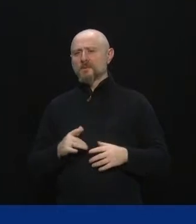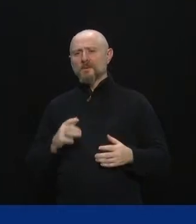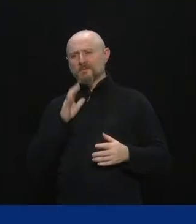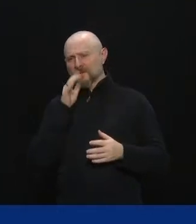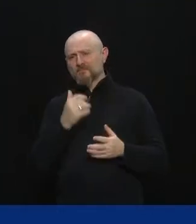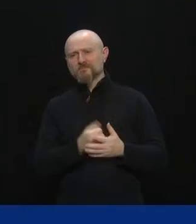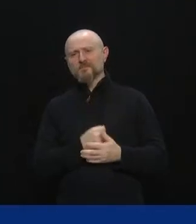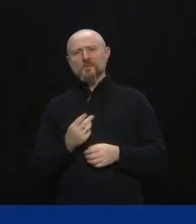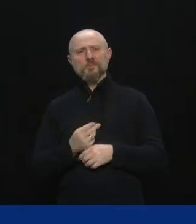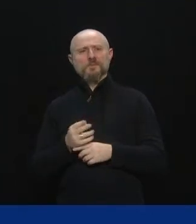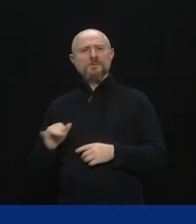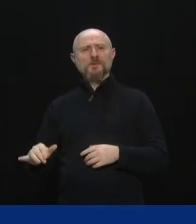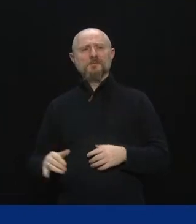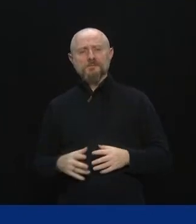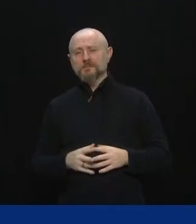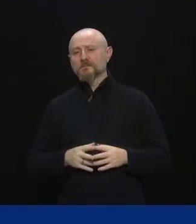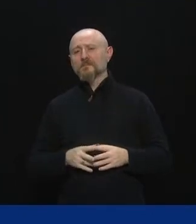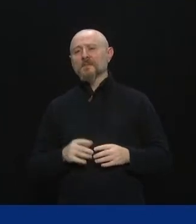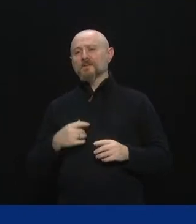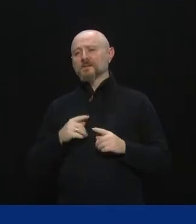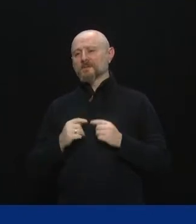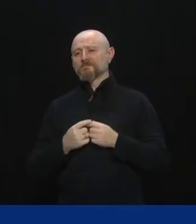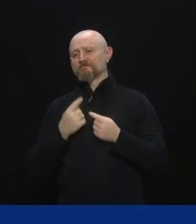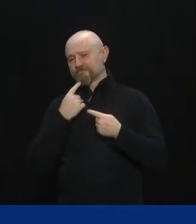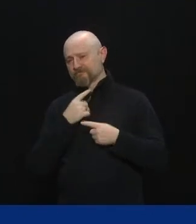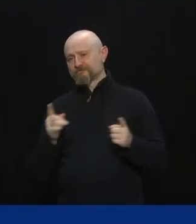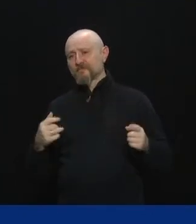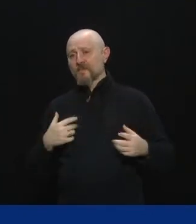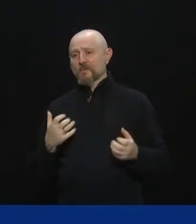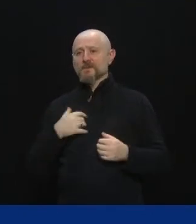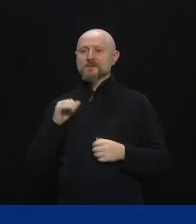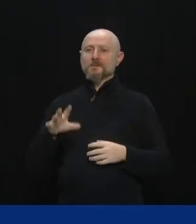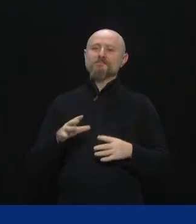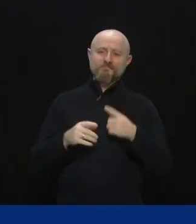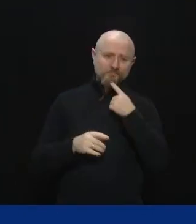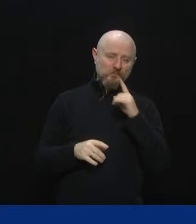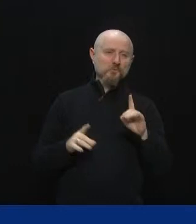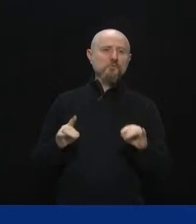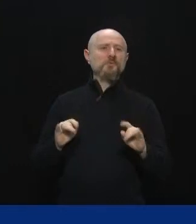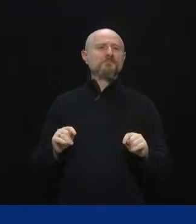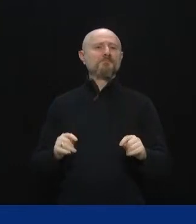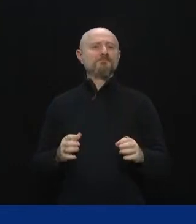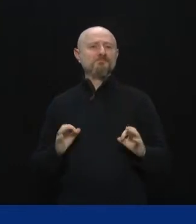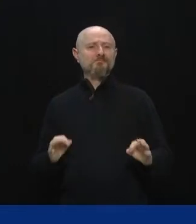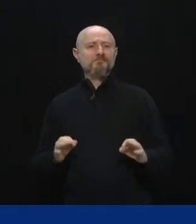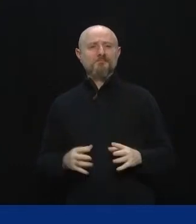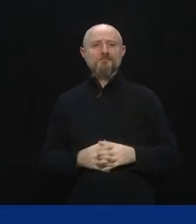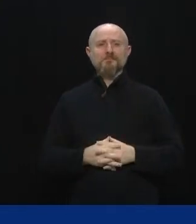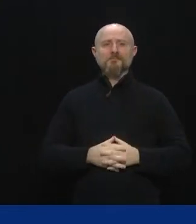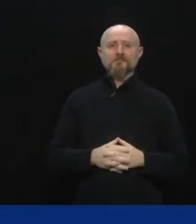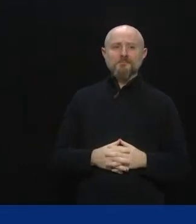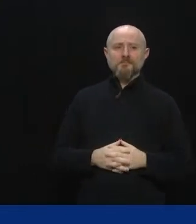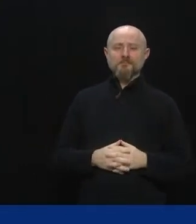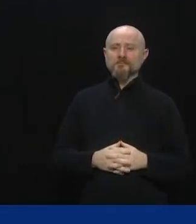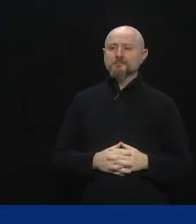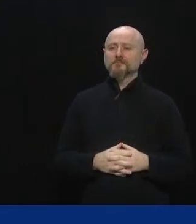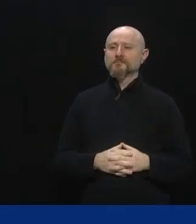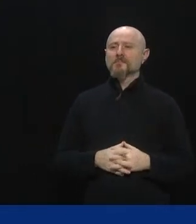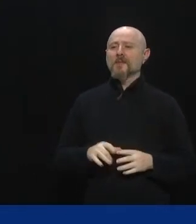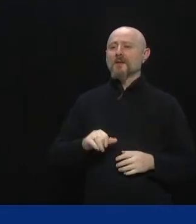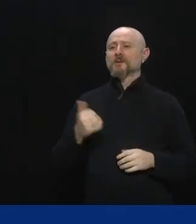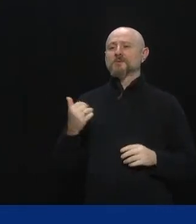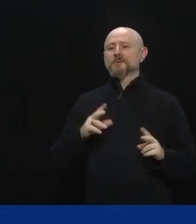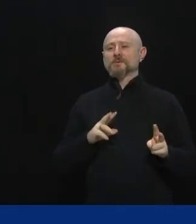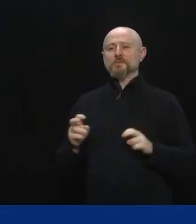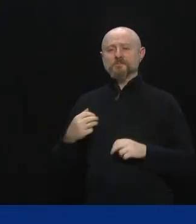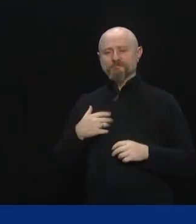so the team made my wishes happen, so thank you. But there's another issue I want to talk about, which is really important. You're seeing in the news more,